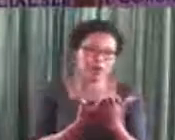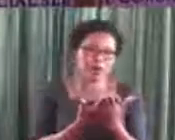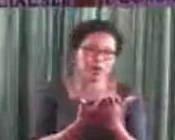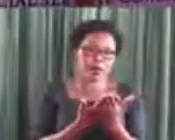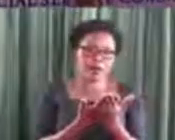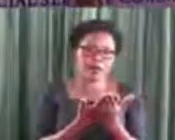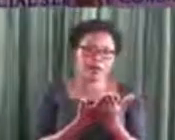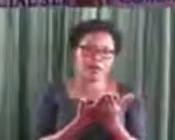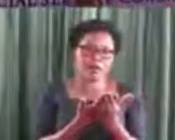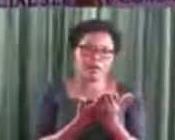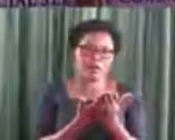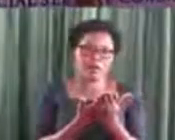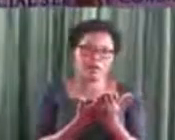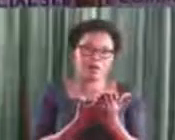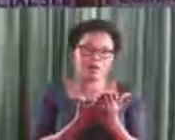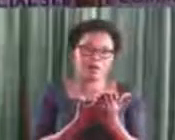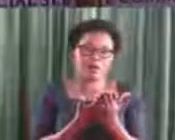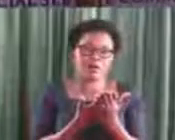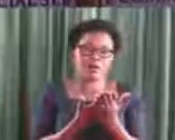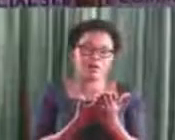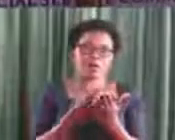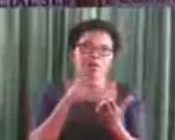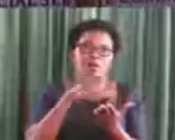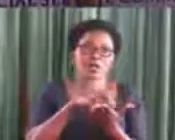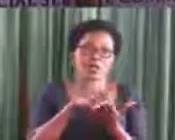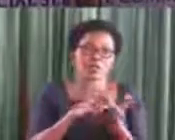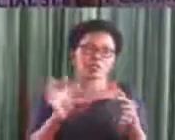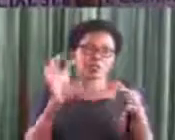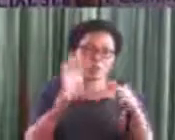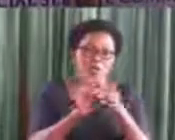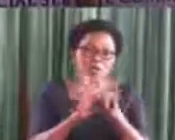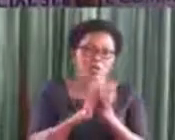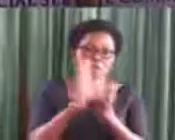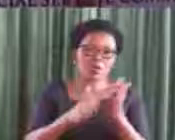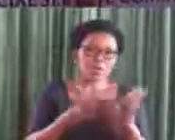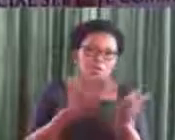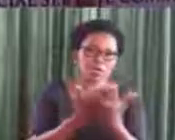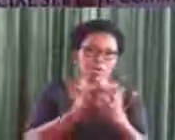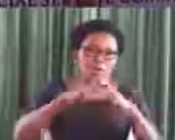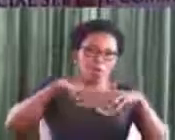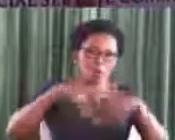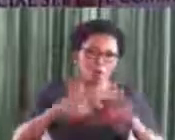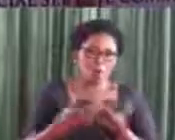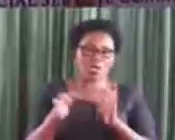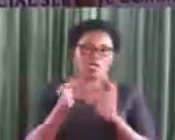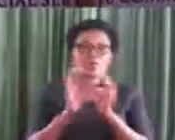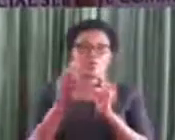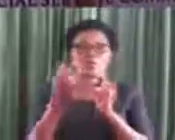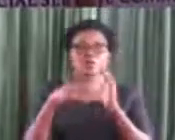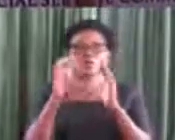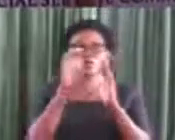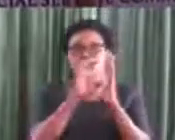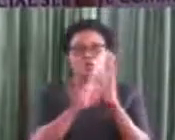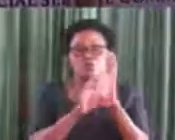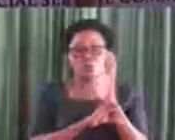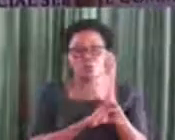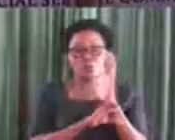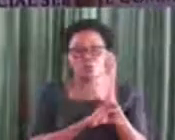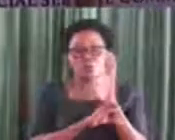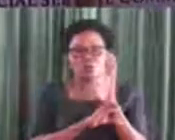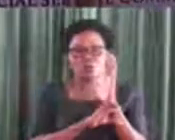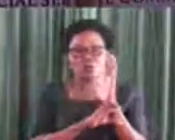to do with the application or interpretation of the Constitution